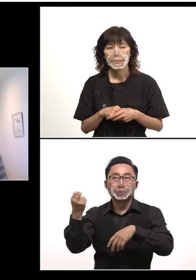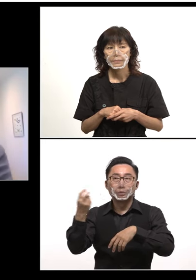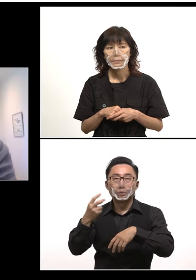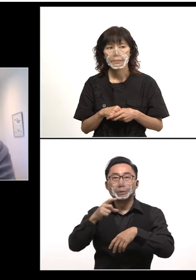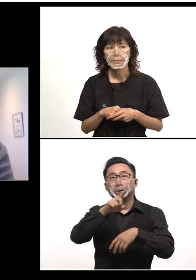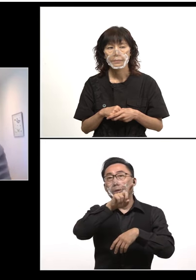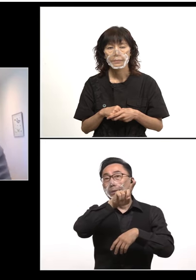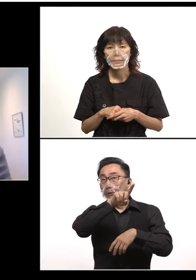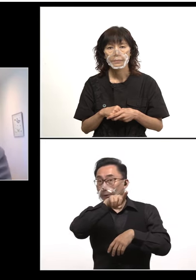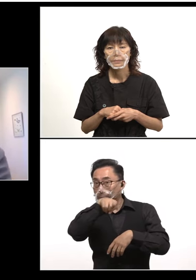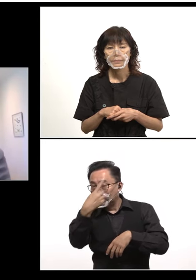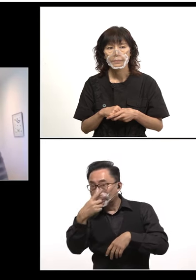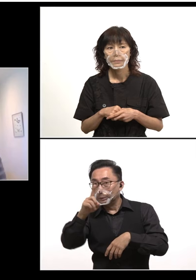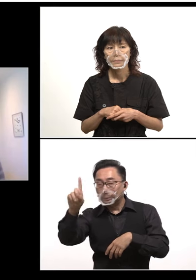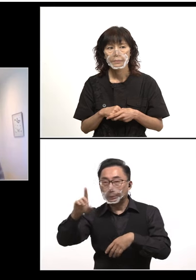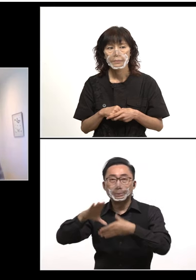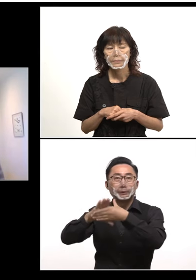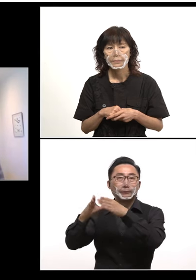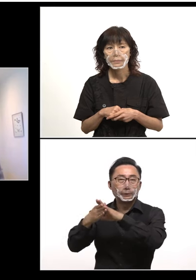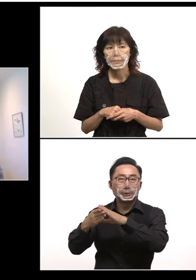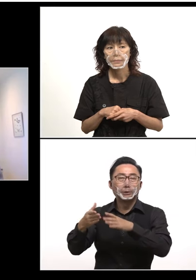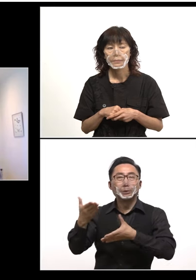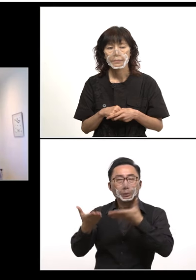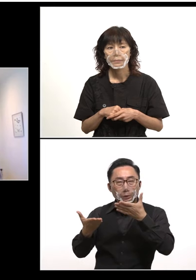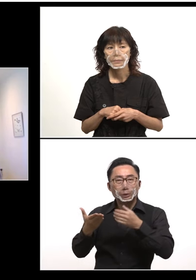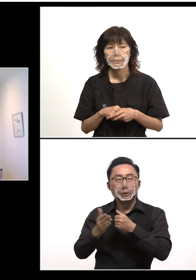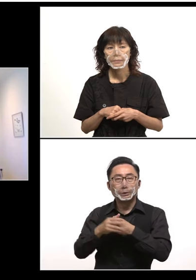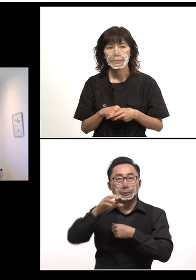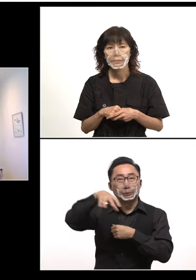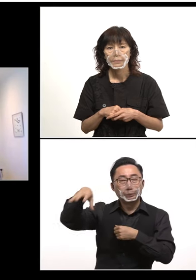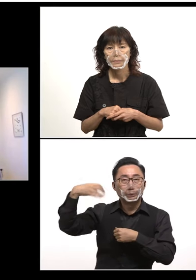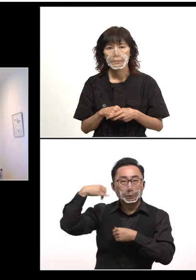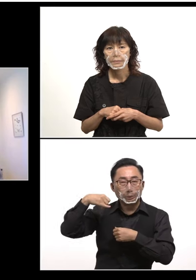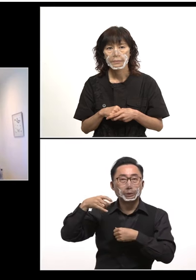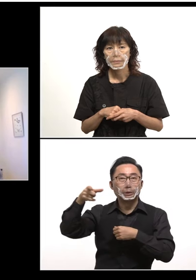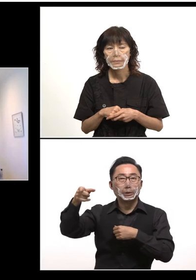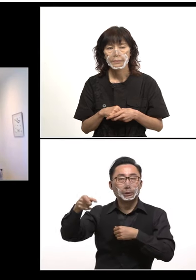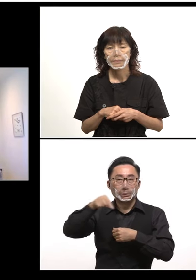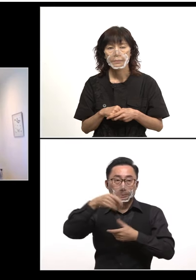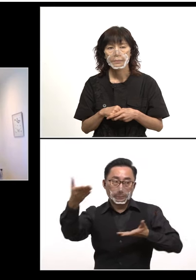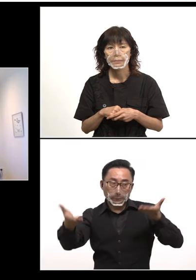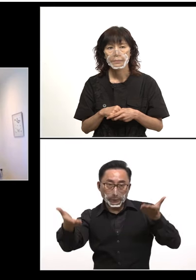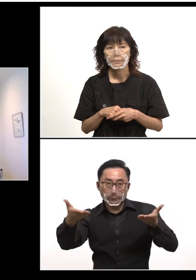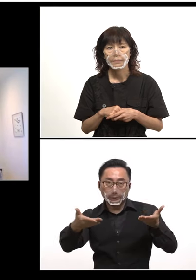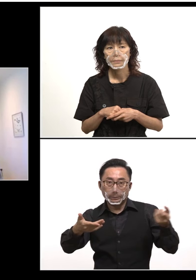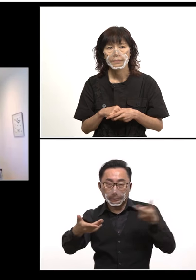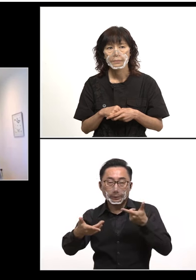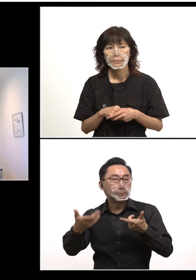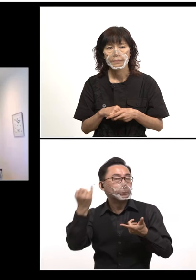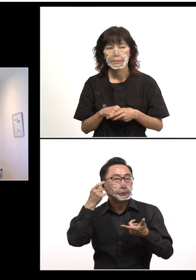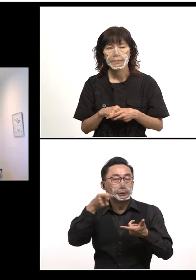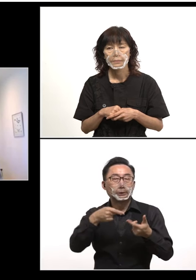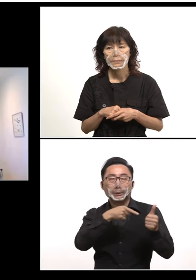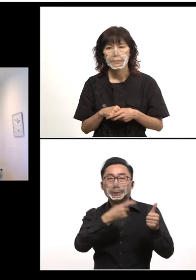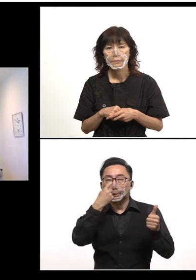I don't live there. But after a long period of of difficulty, shall we say. It feels like there's